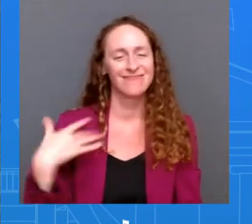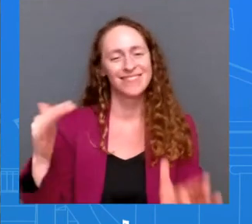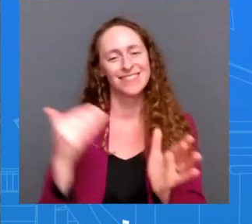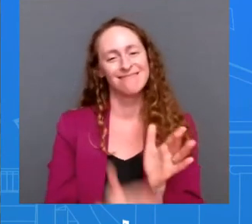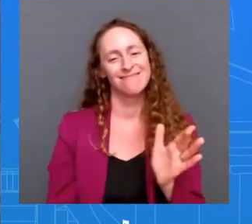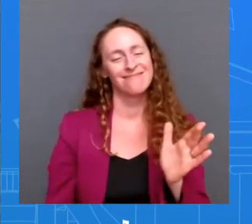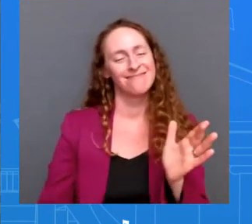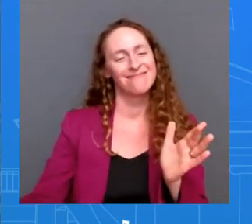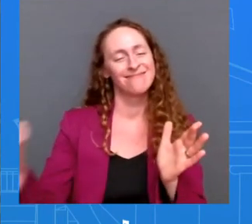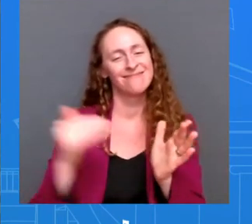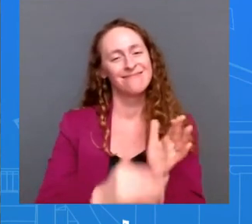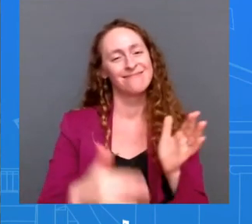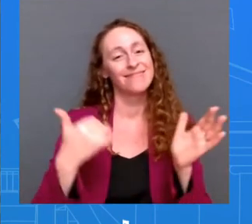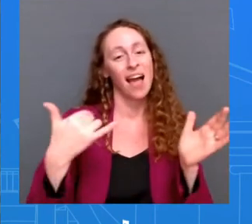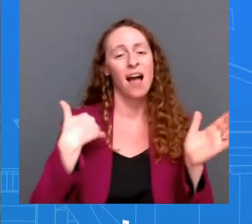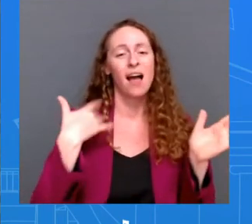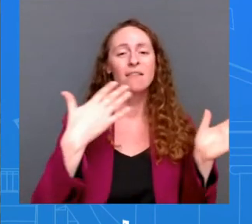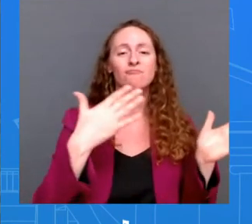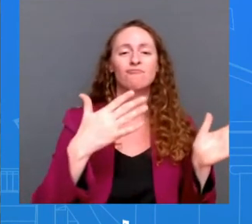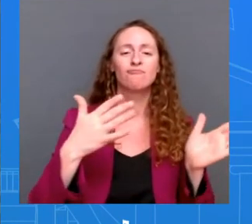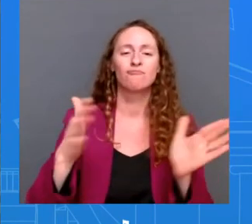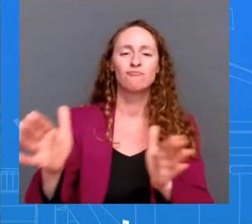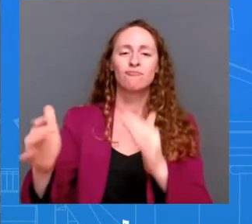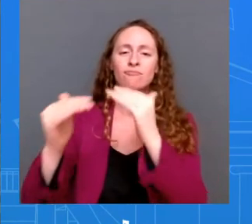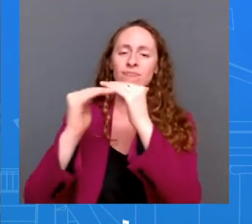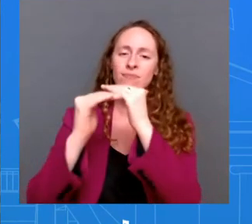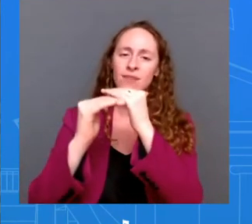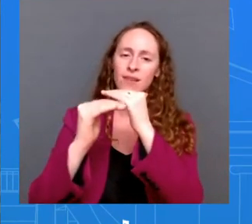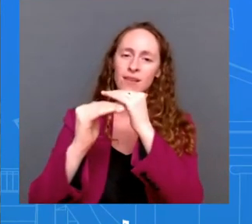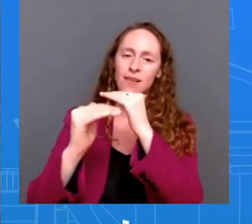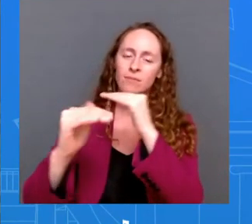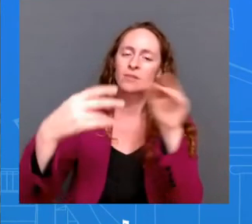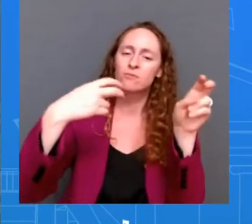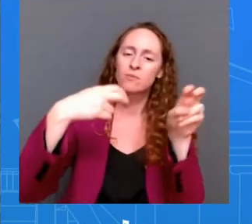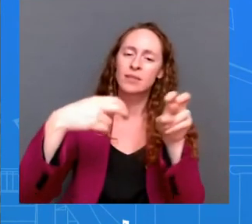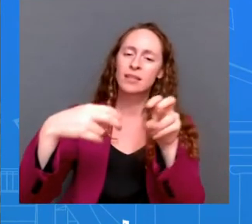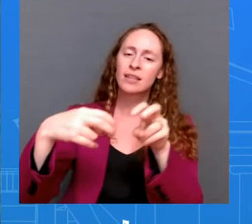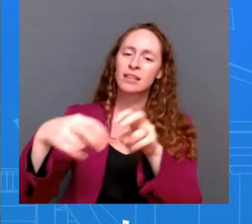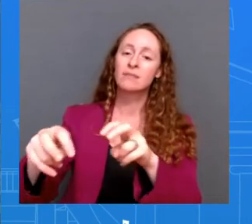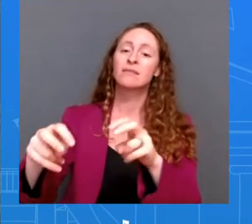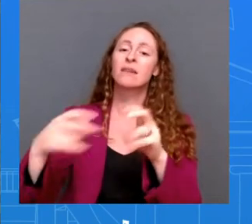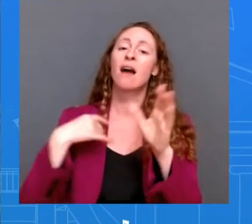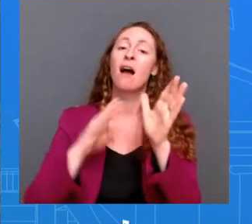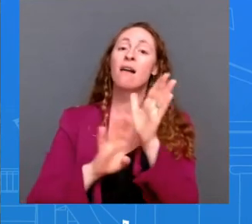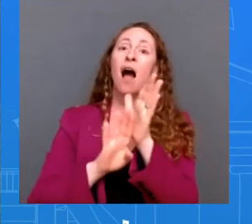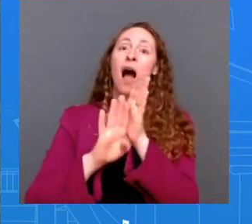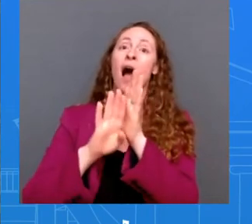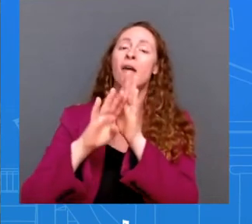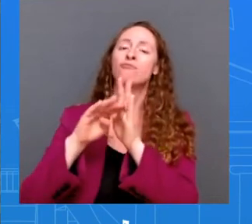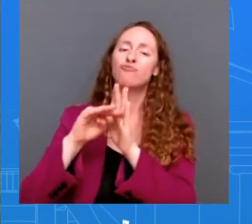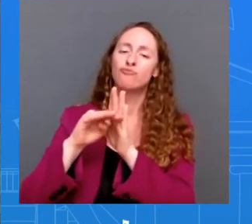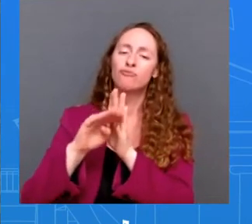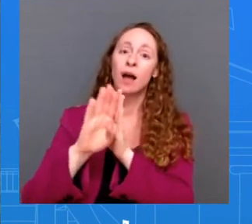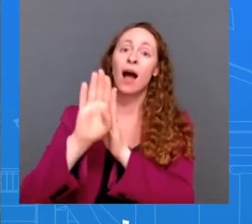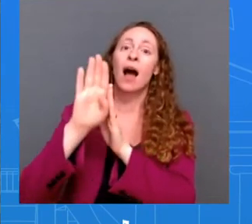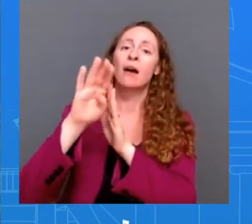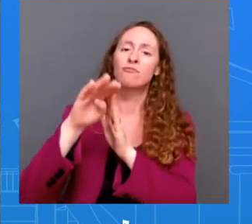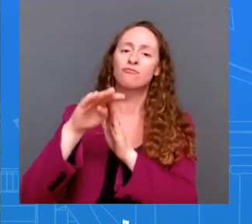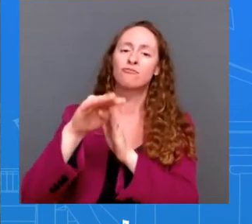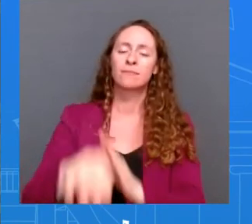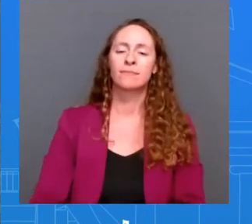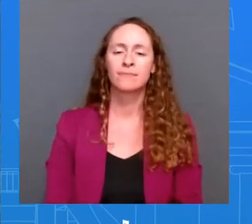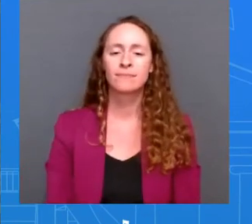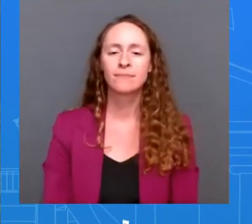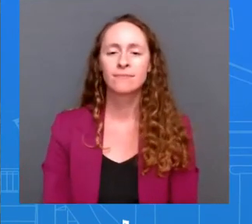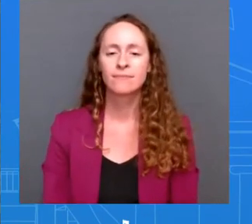growth. And during that transition, what you'll see is instead of that record high breaking number, job numbers that we've been seeing every